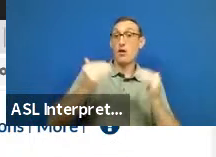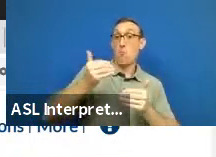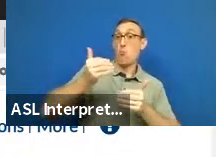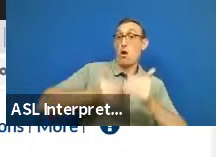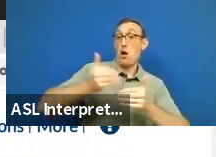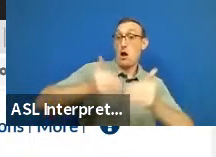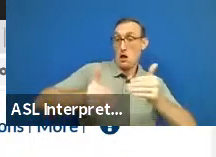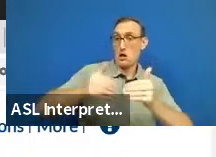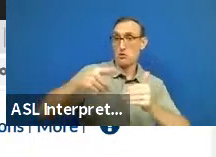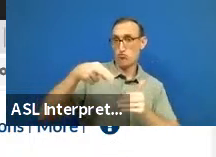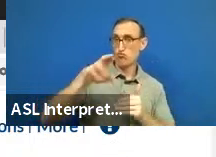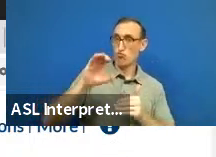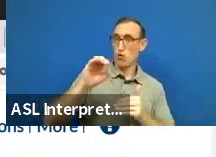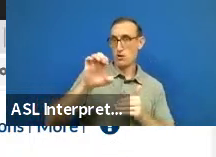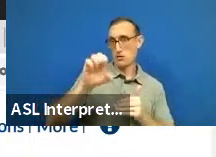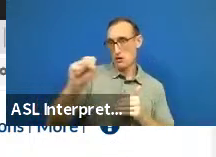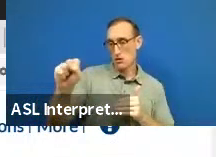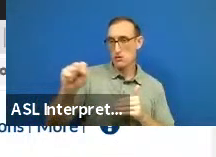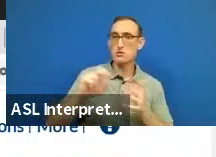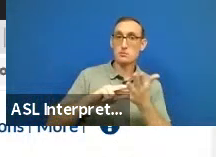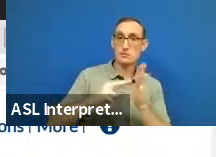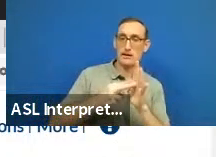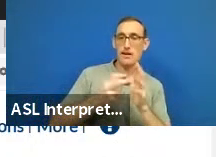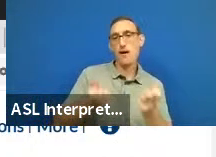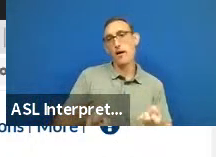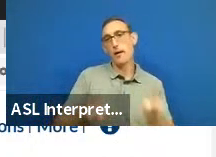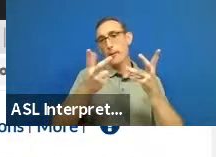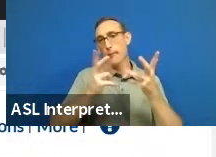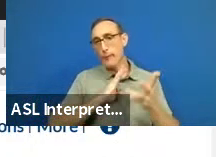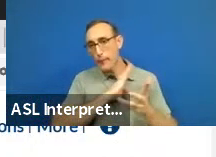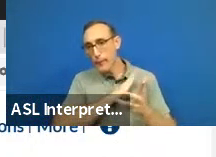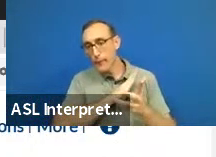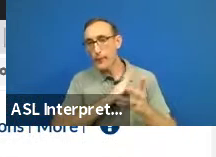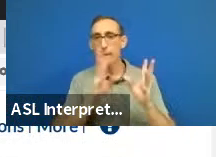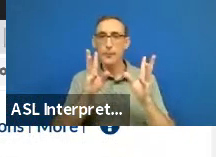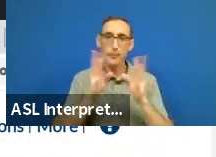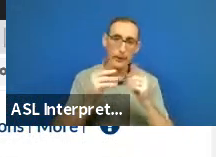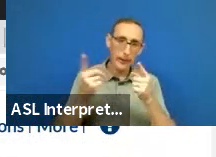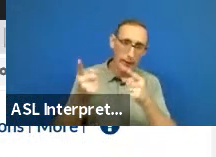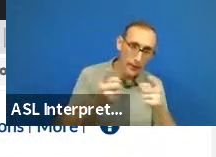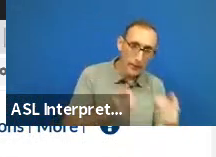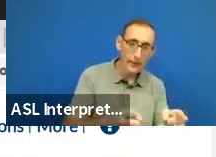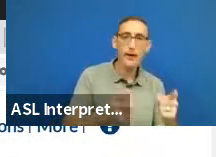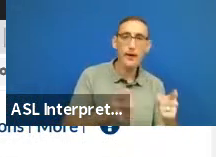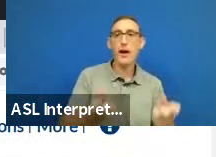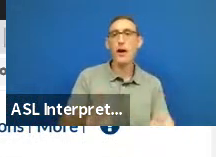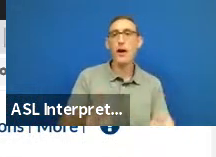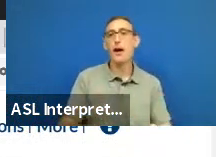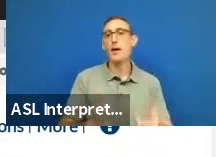the number of board meetings you're having, the number of committee meetings you're having,